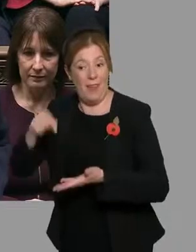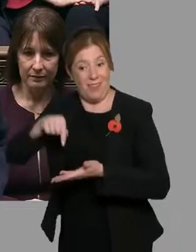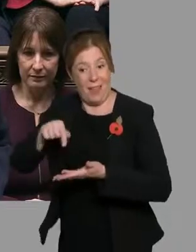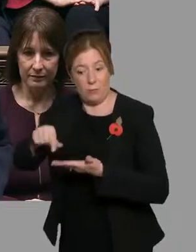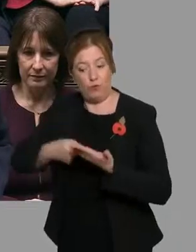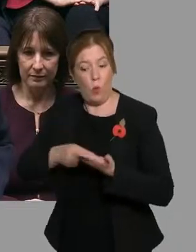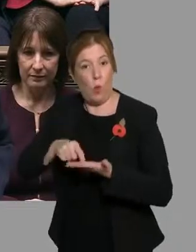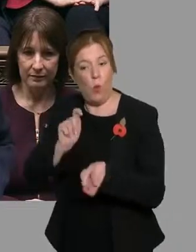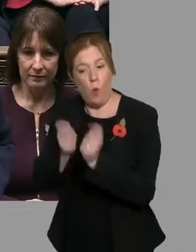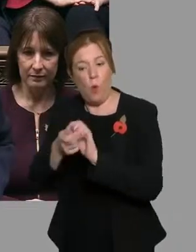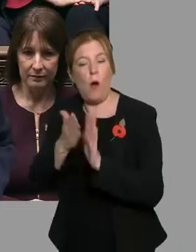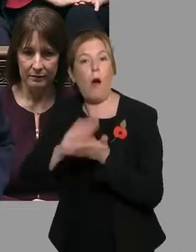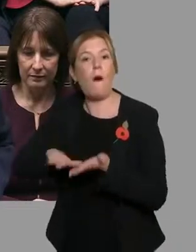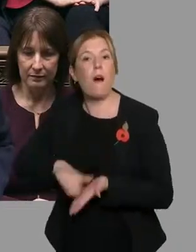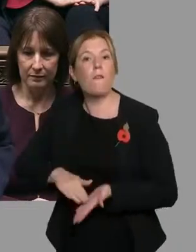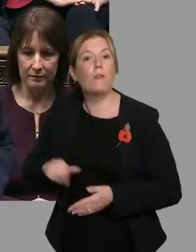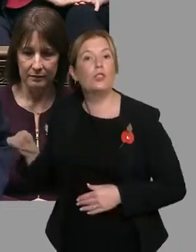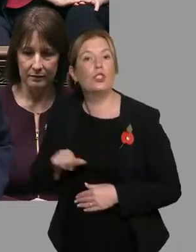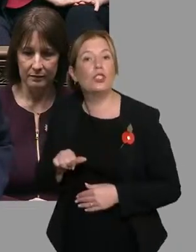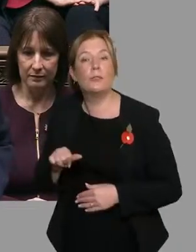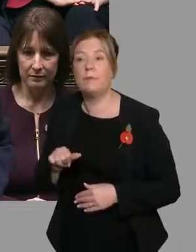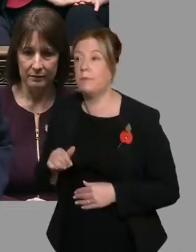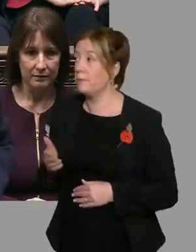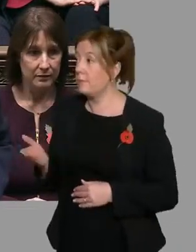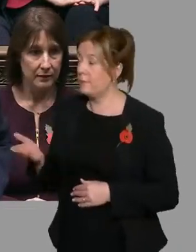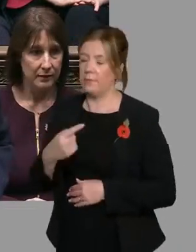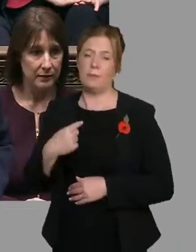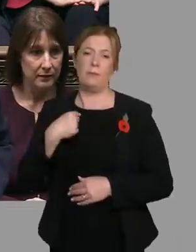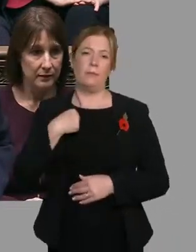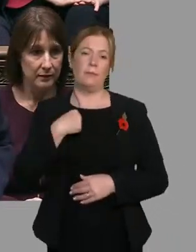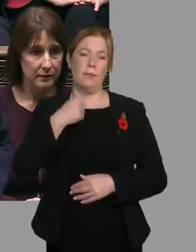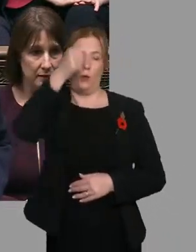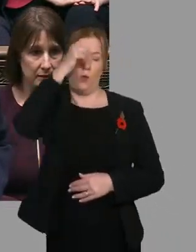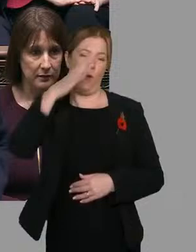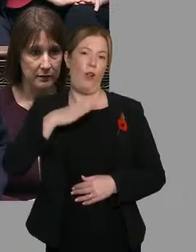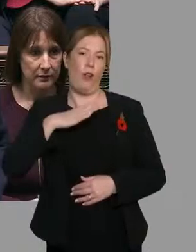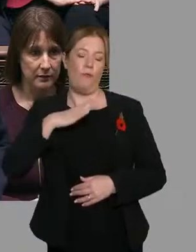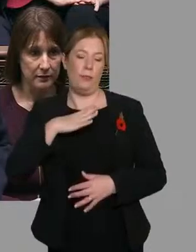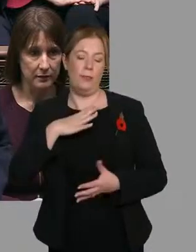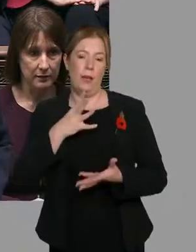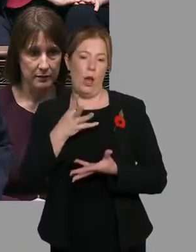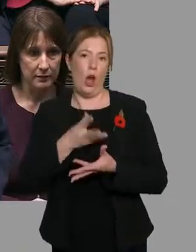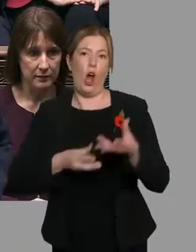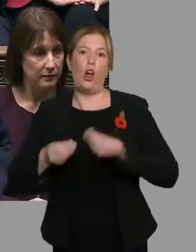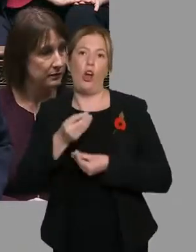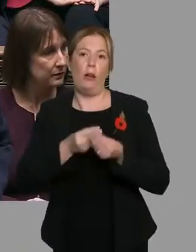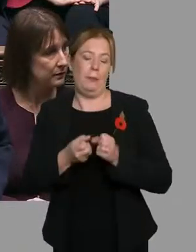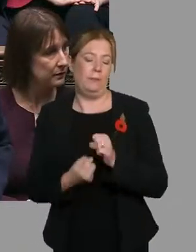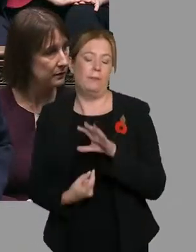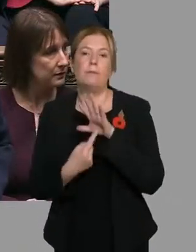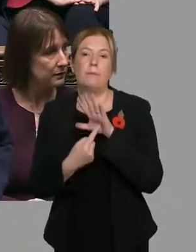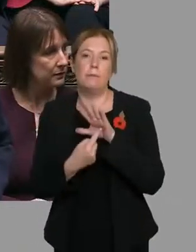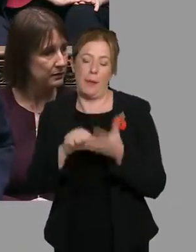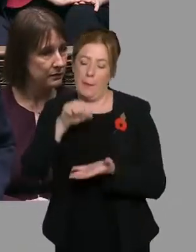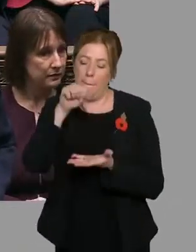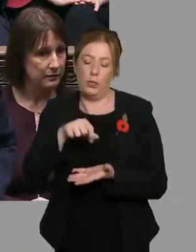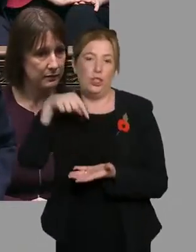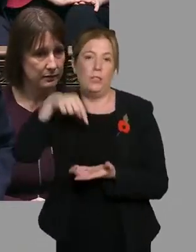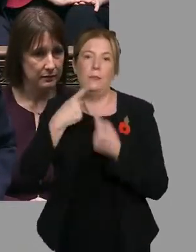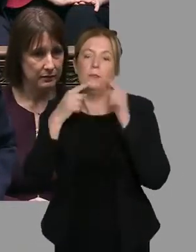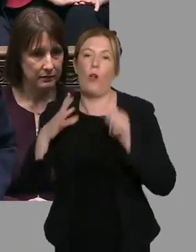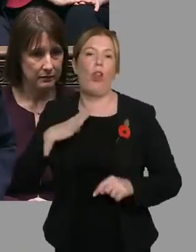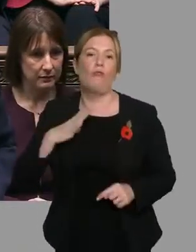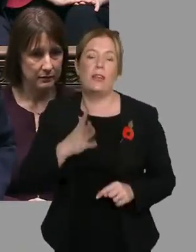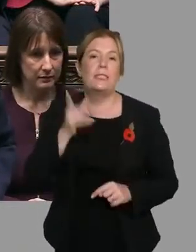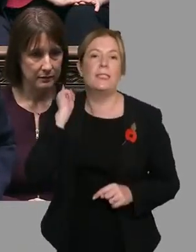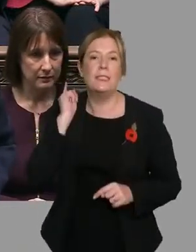economy centrepiece to our budget, and we will do everything that we need to do to ensure our economy grows, and that's